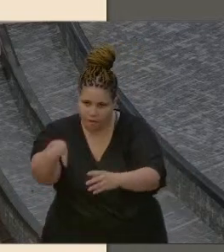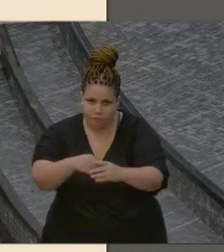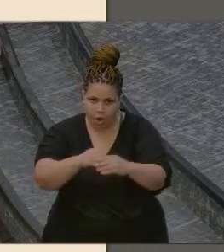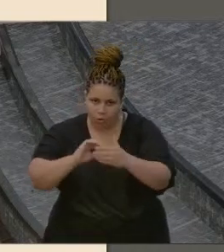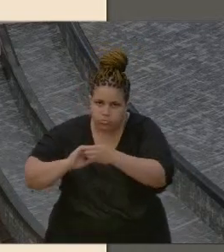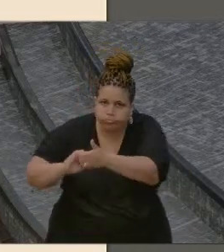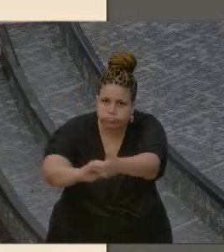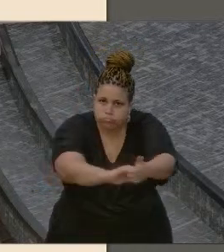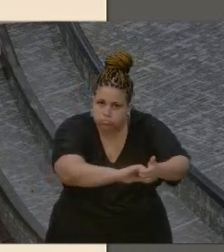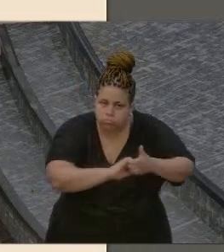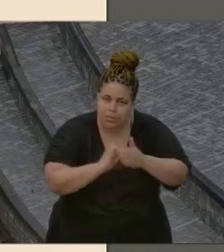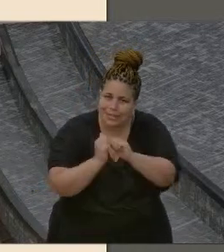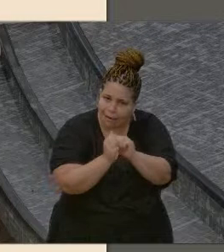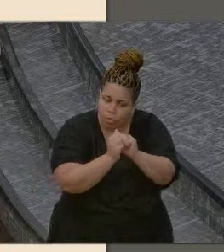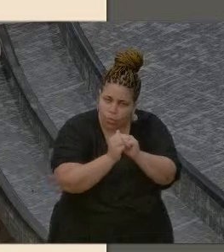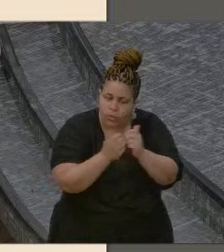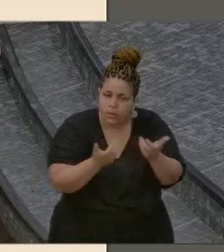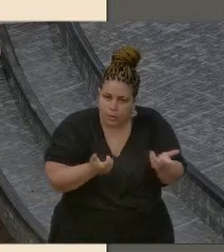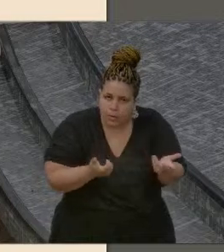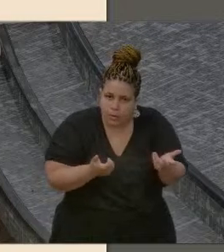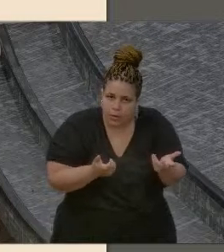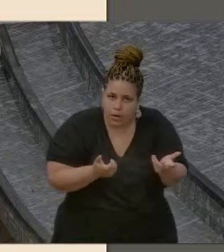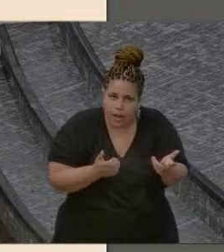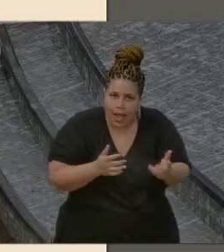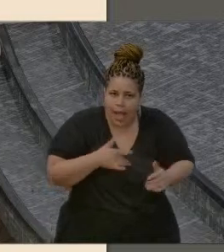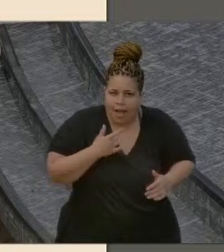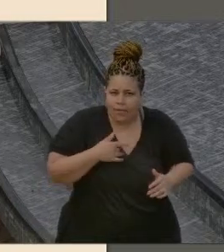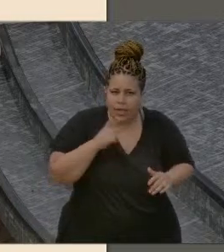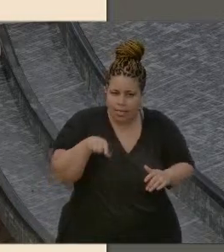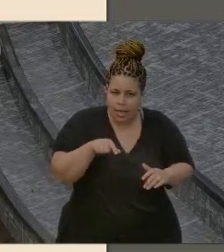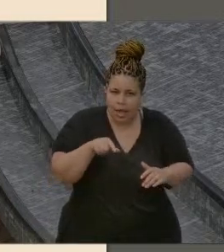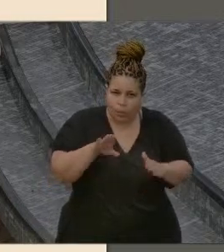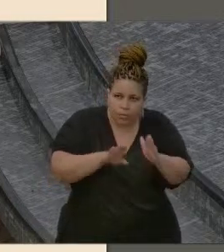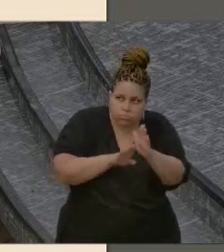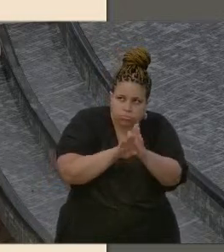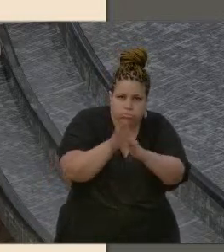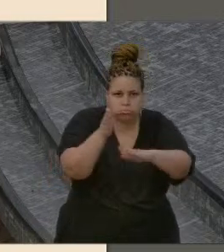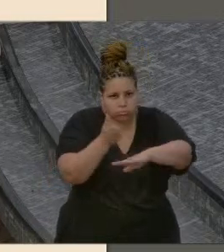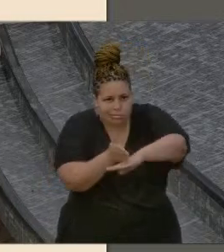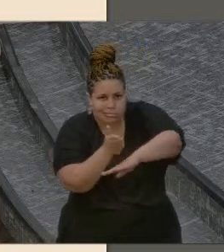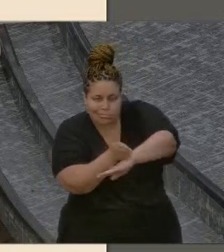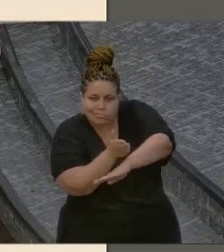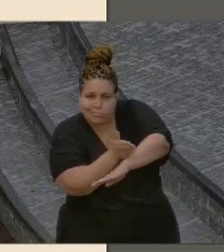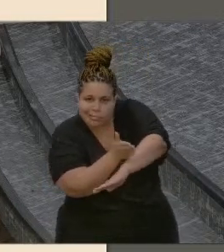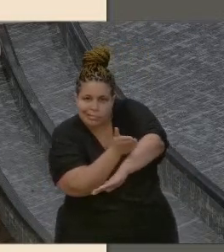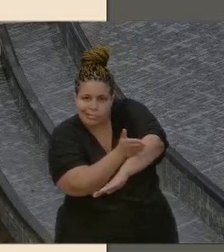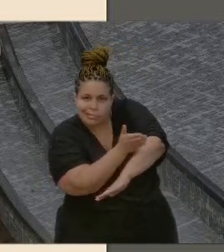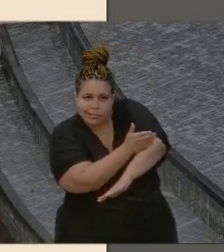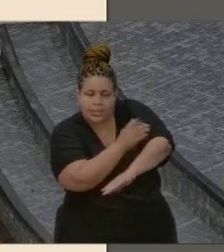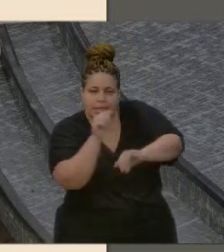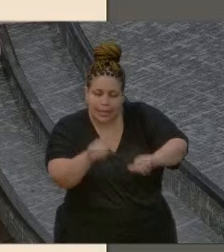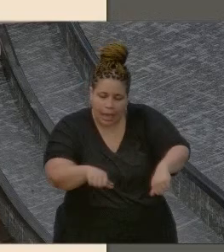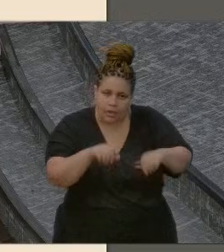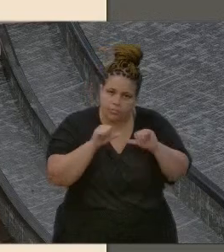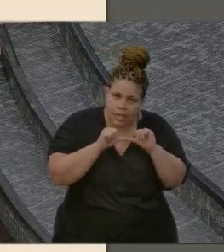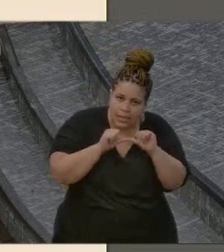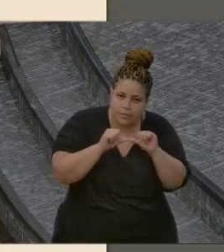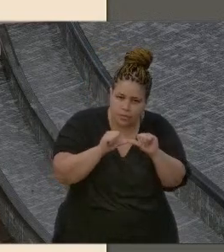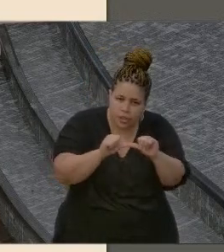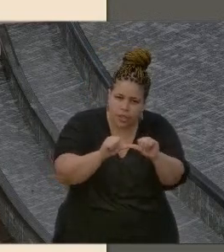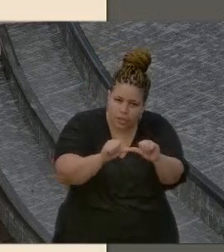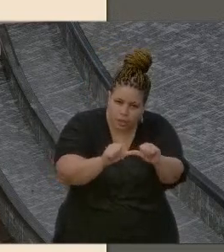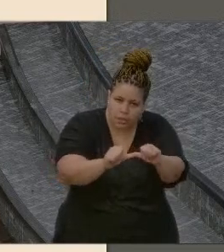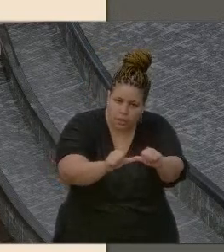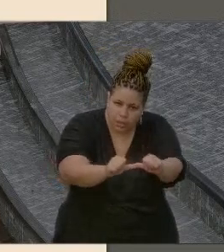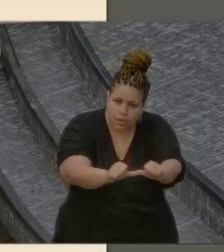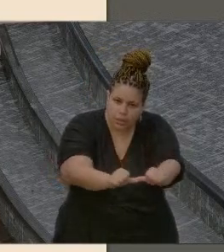been employing to our school discipline reforms, then hopefully we can continue to move the needle.